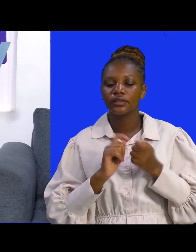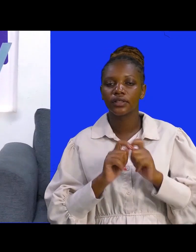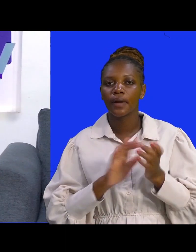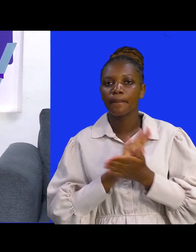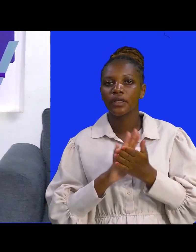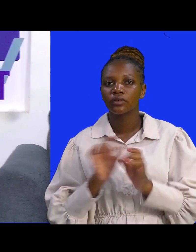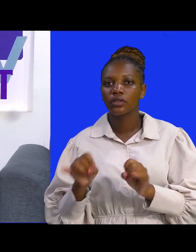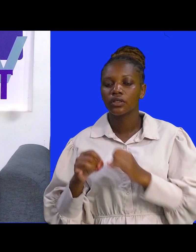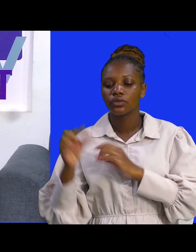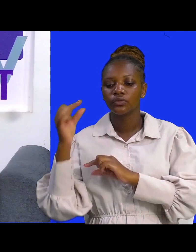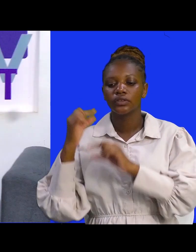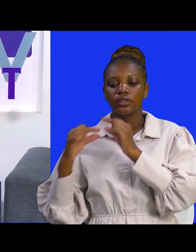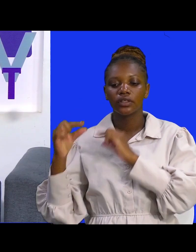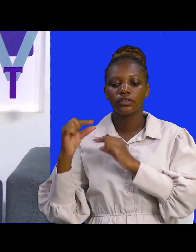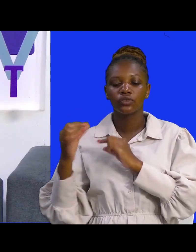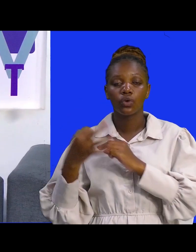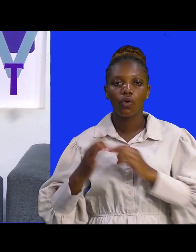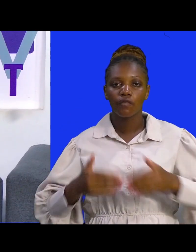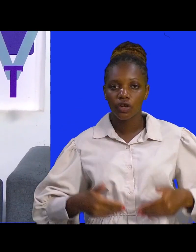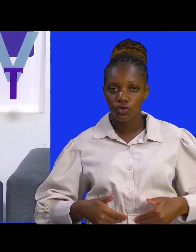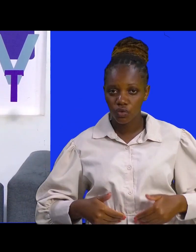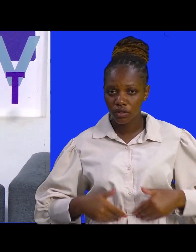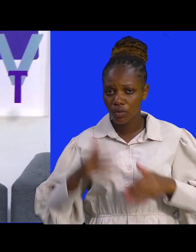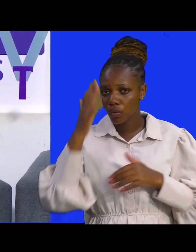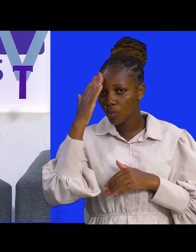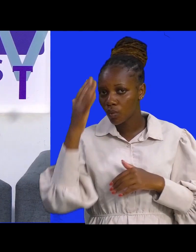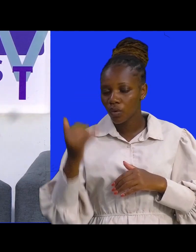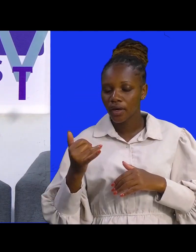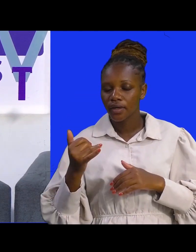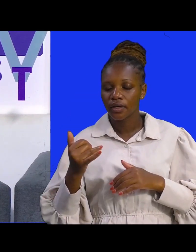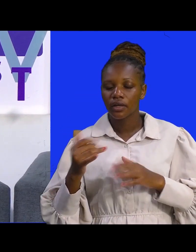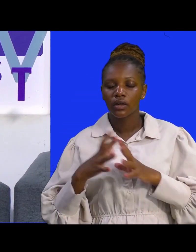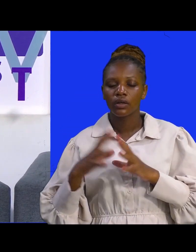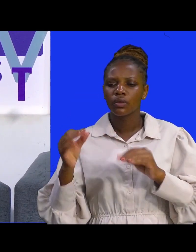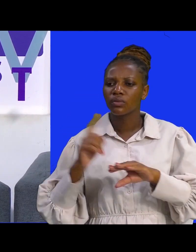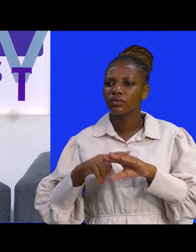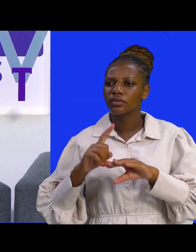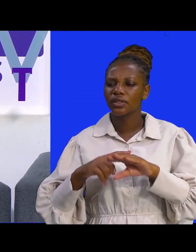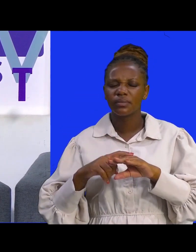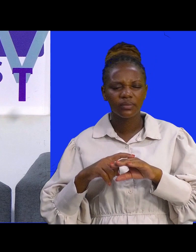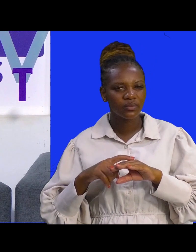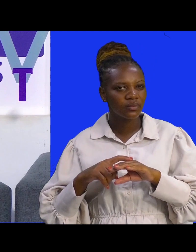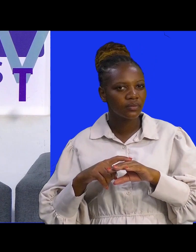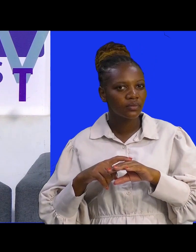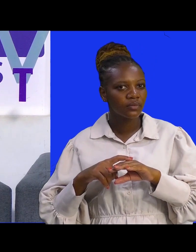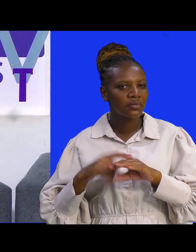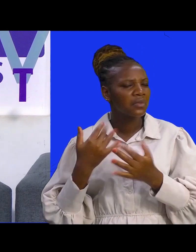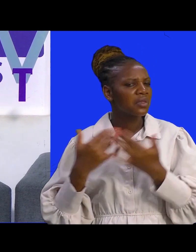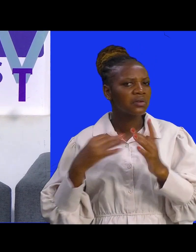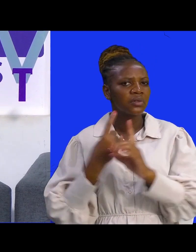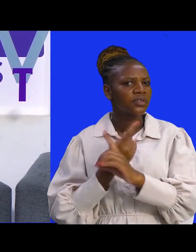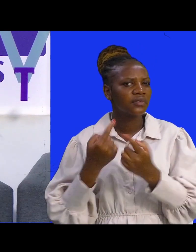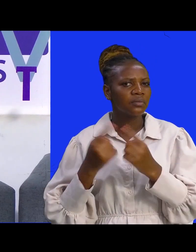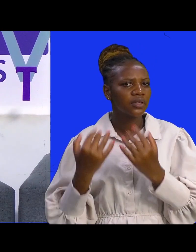is changing based on the new generation of youths. Because long ago it used to be a very